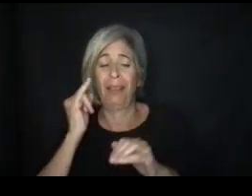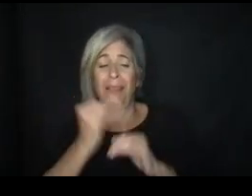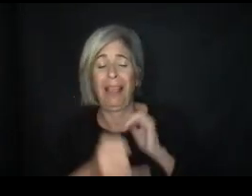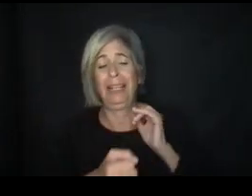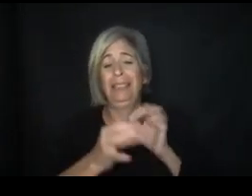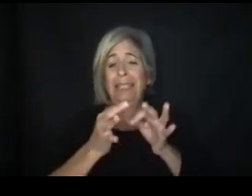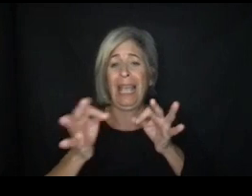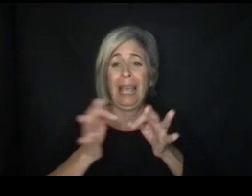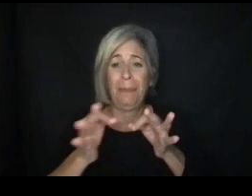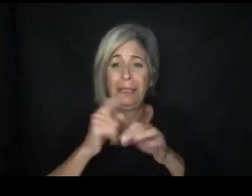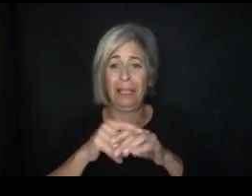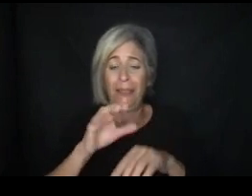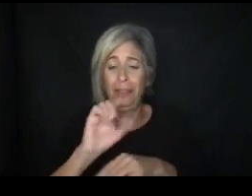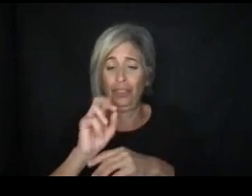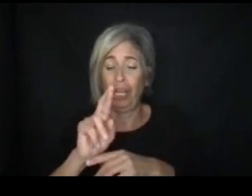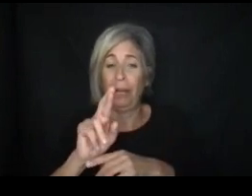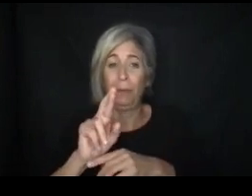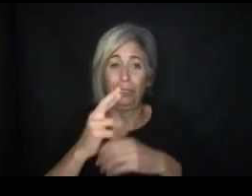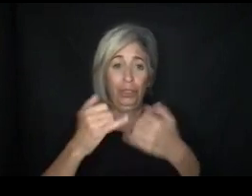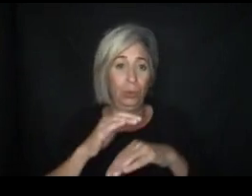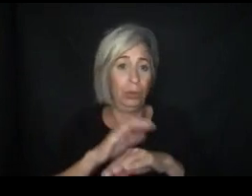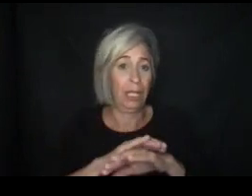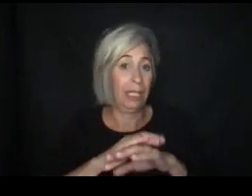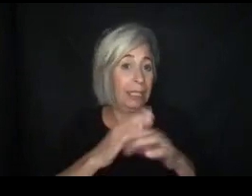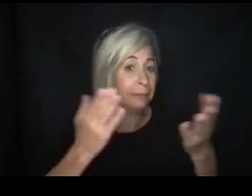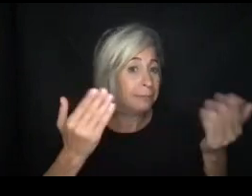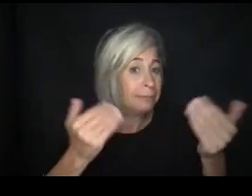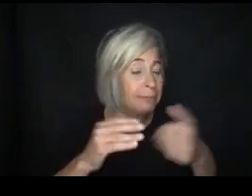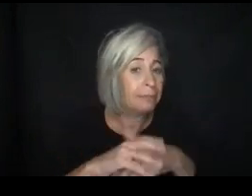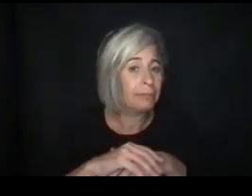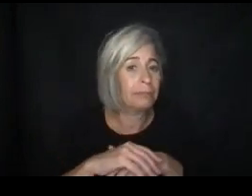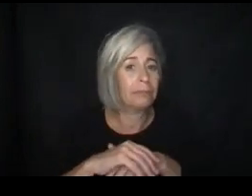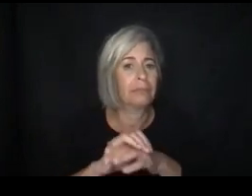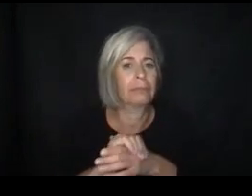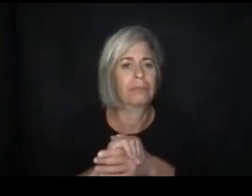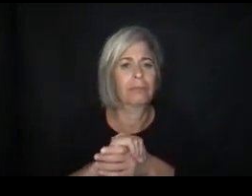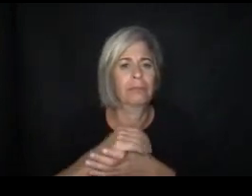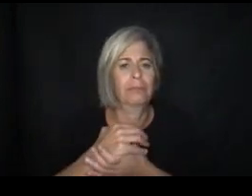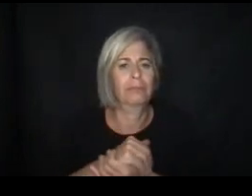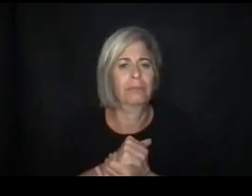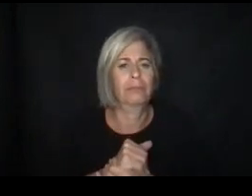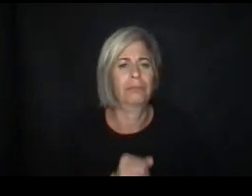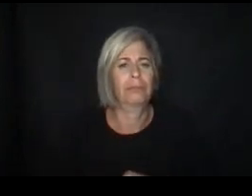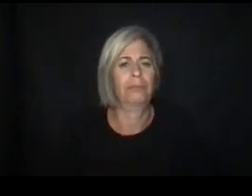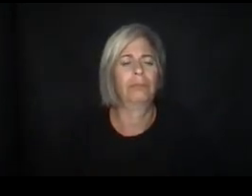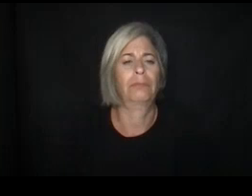comments in the chamber this evening. Annette?